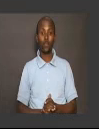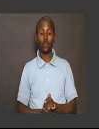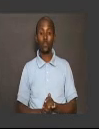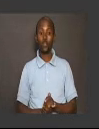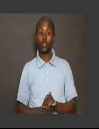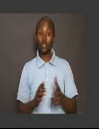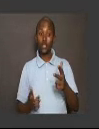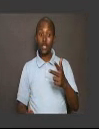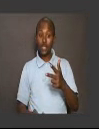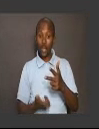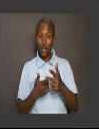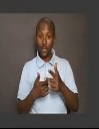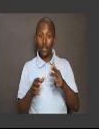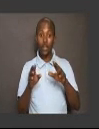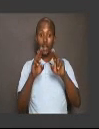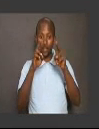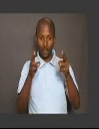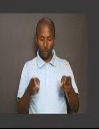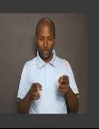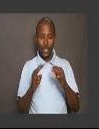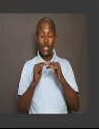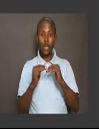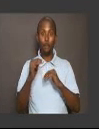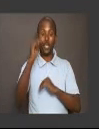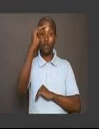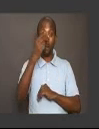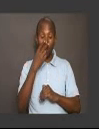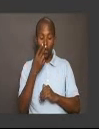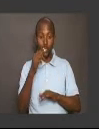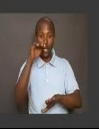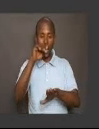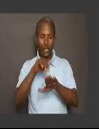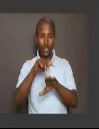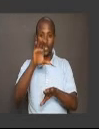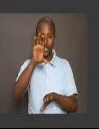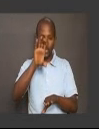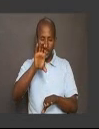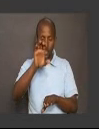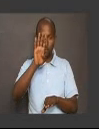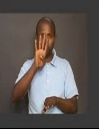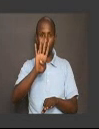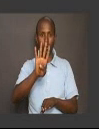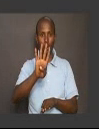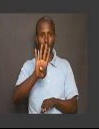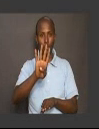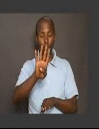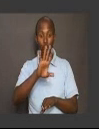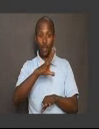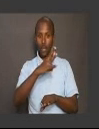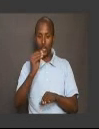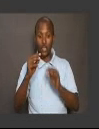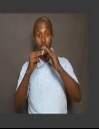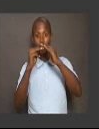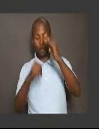On the third interval, the maximum occurs at C4, and the